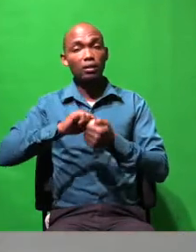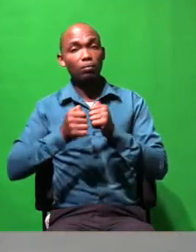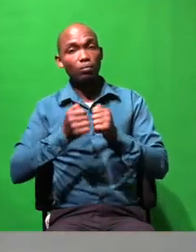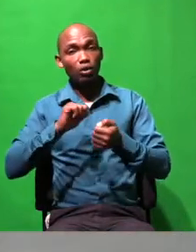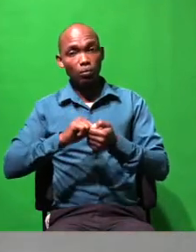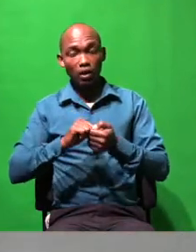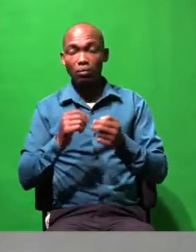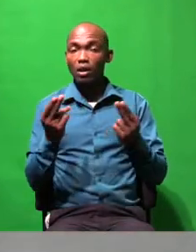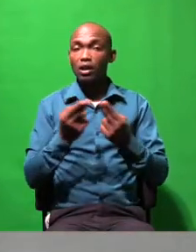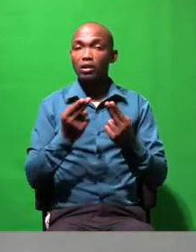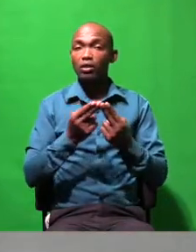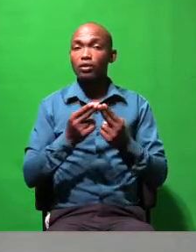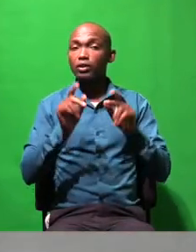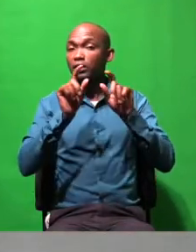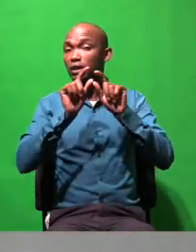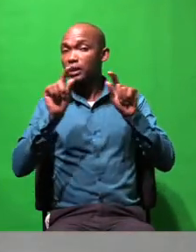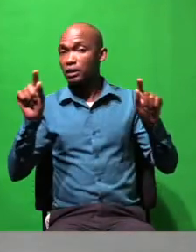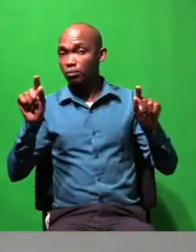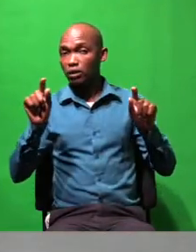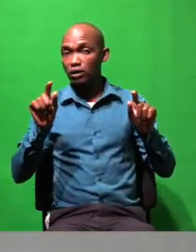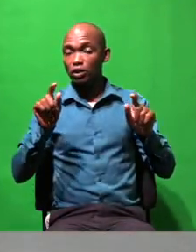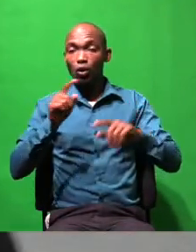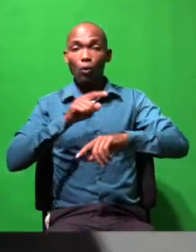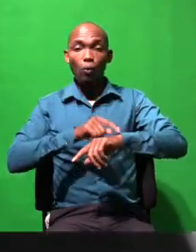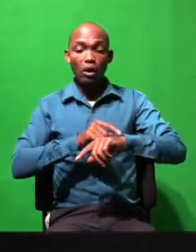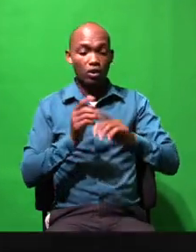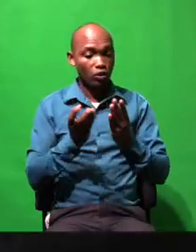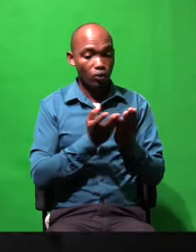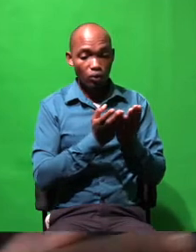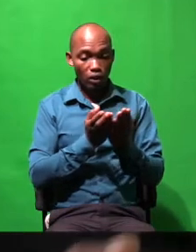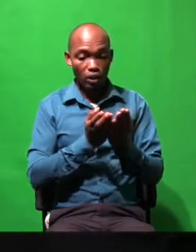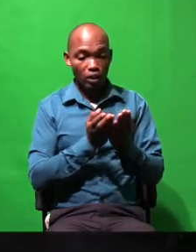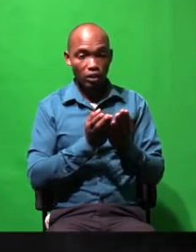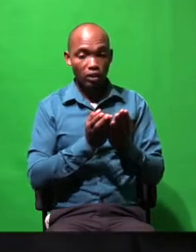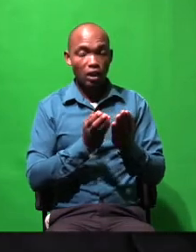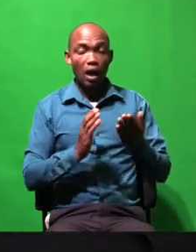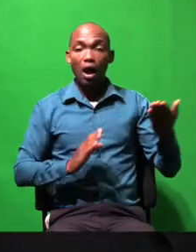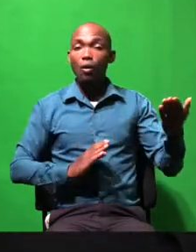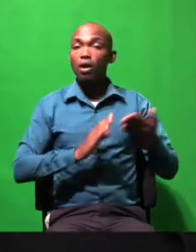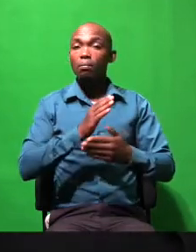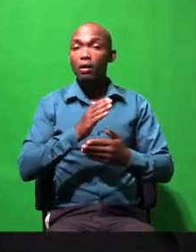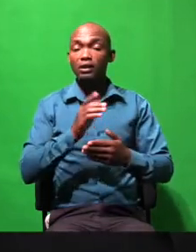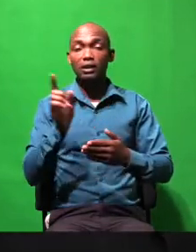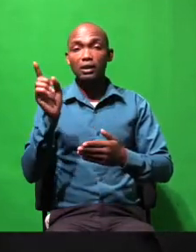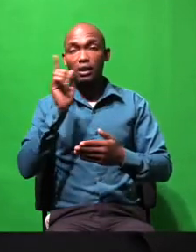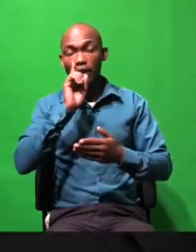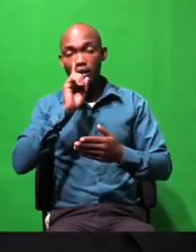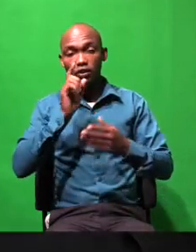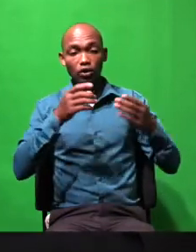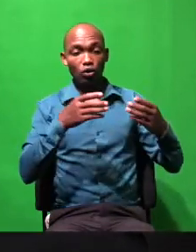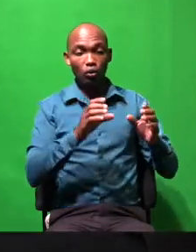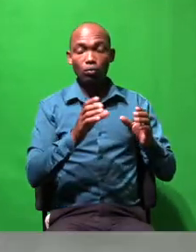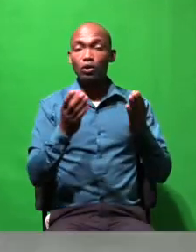and even a statement. So while you are reading, I will pass through in each group so as to